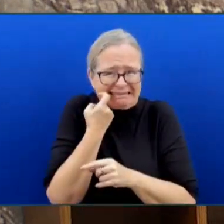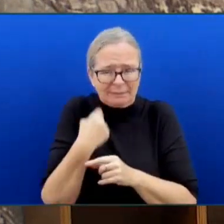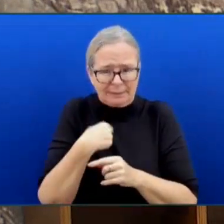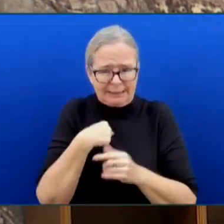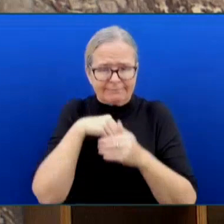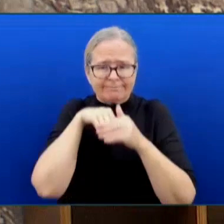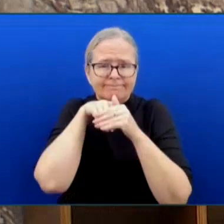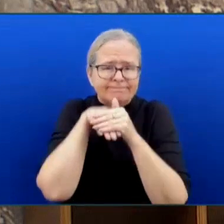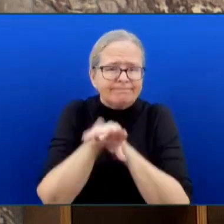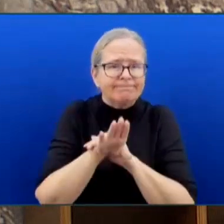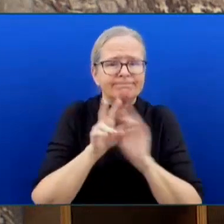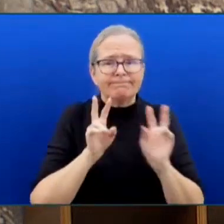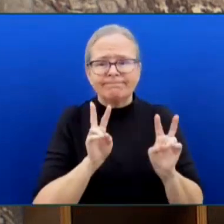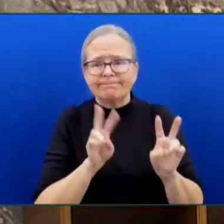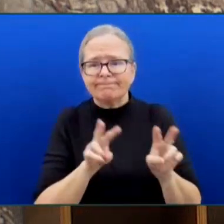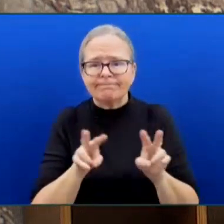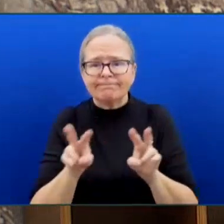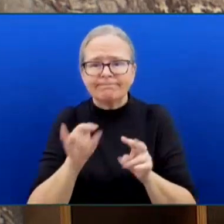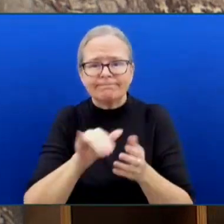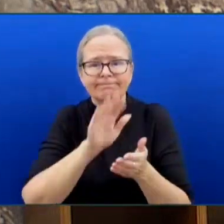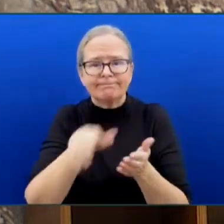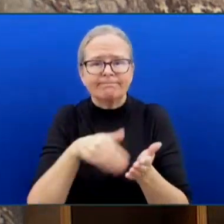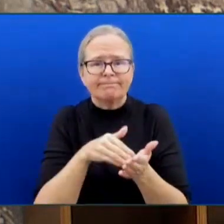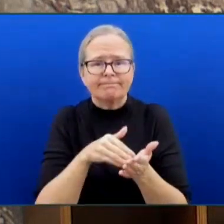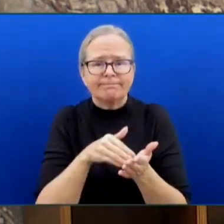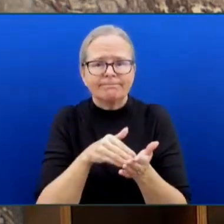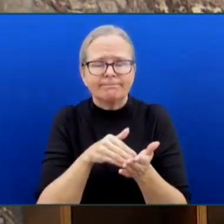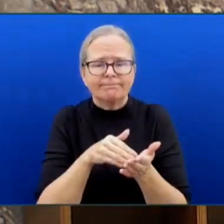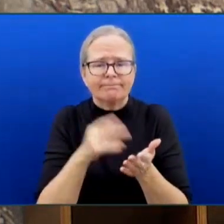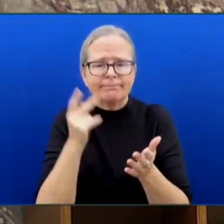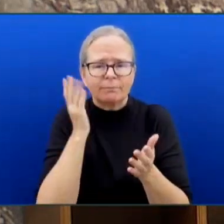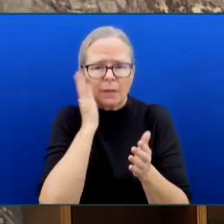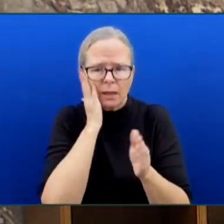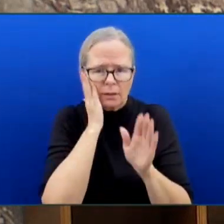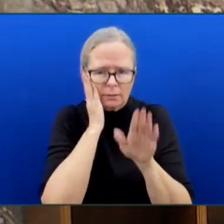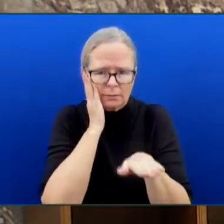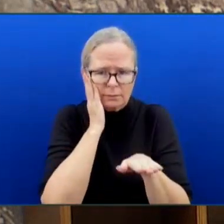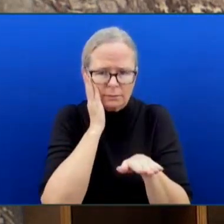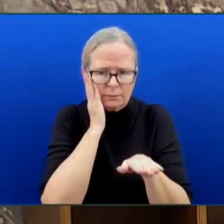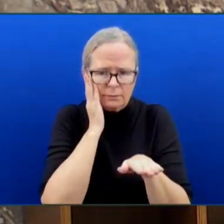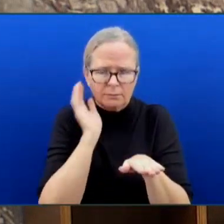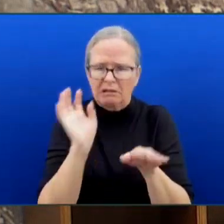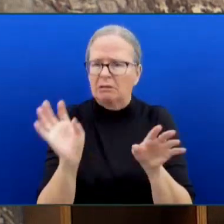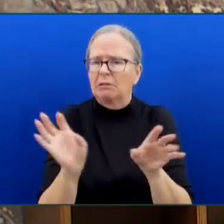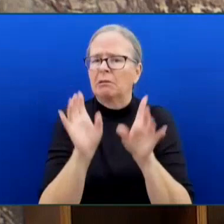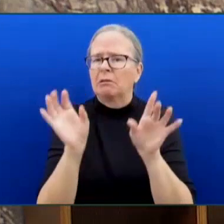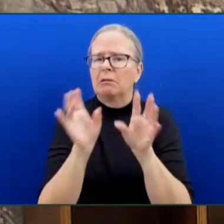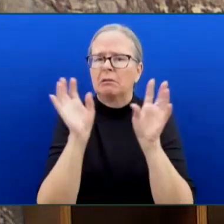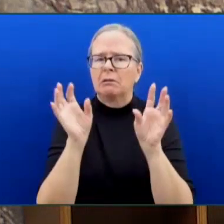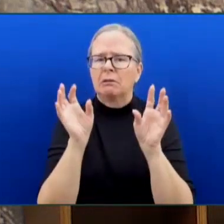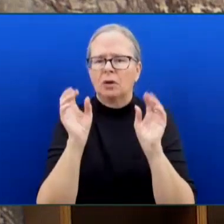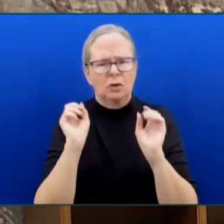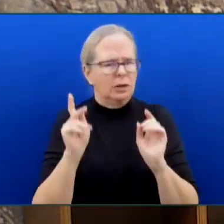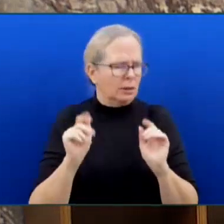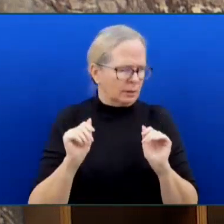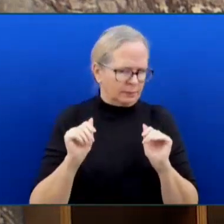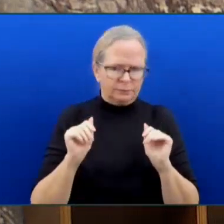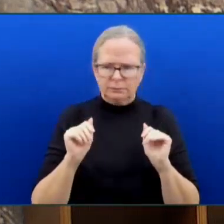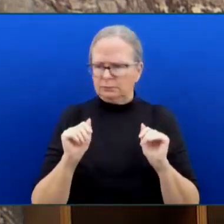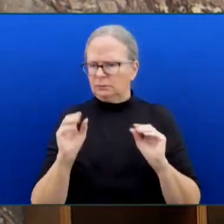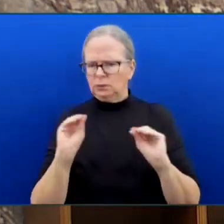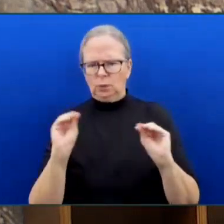is there, all of the facility. It's all ready to go. There's one thing missing. There's no youth in those beds because there's no staff for